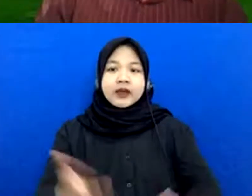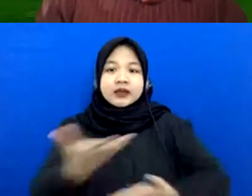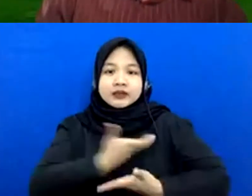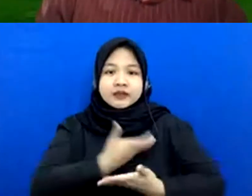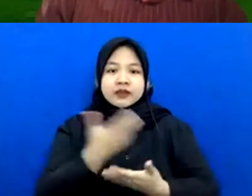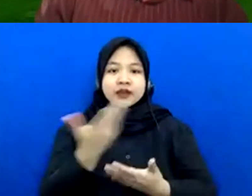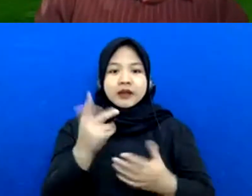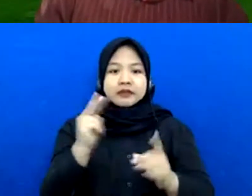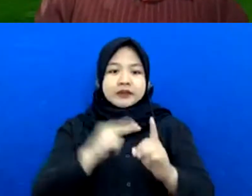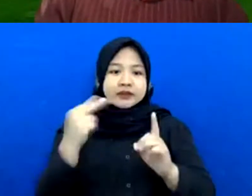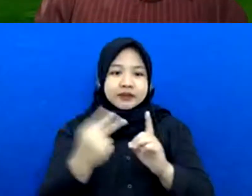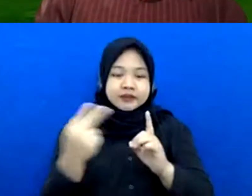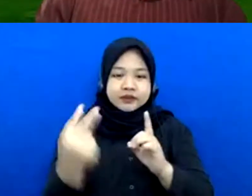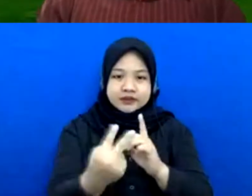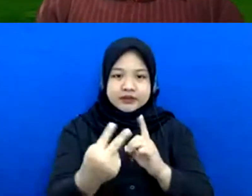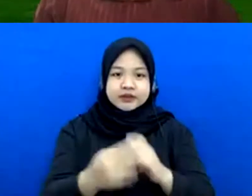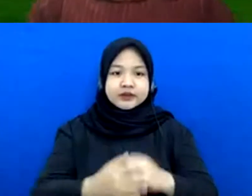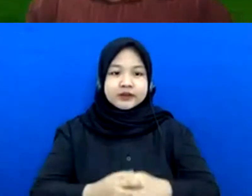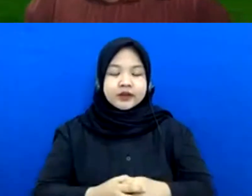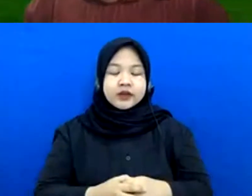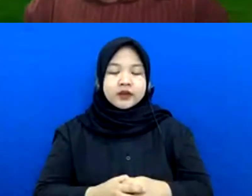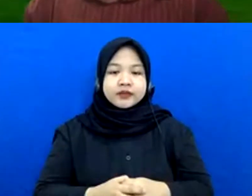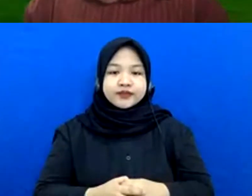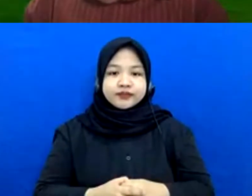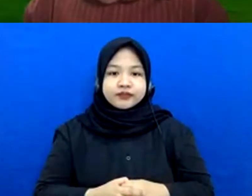perception. All right, and